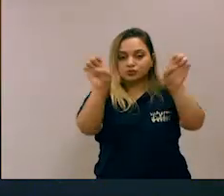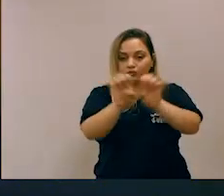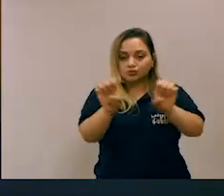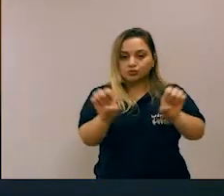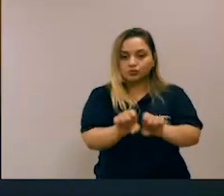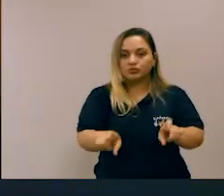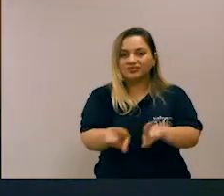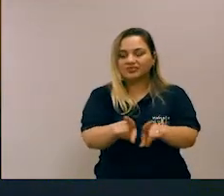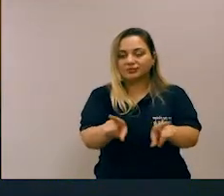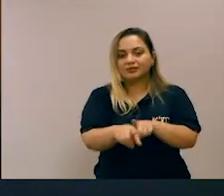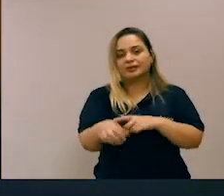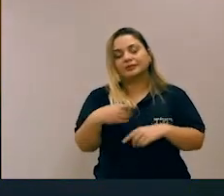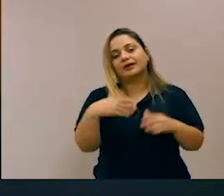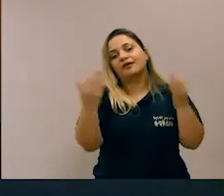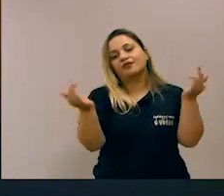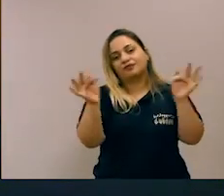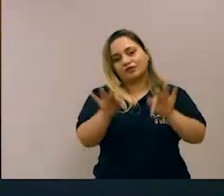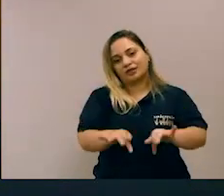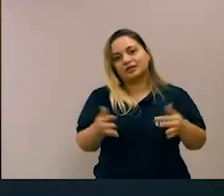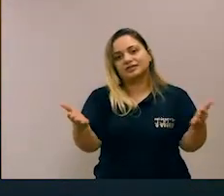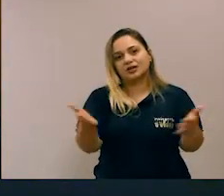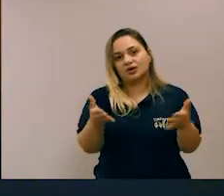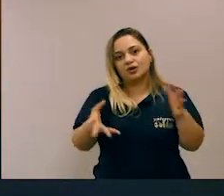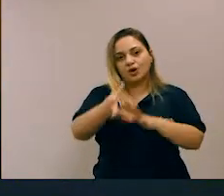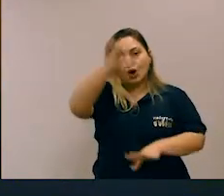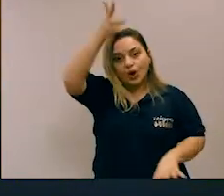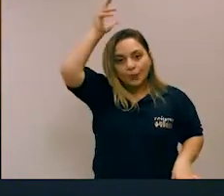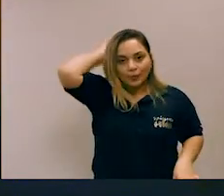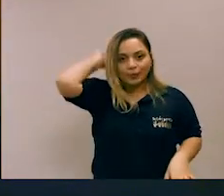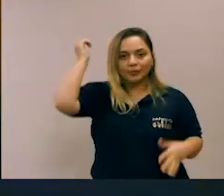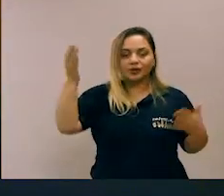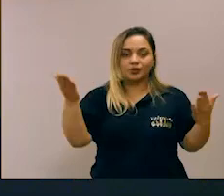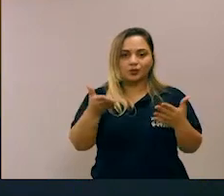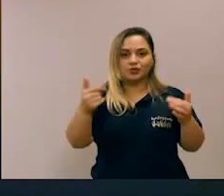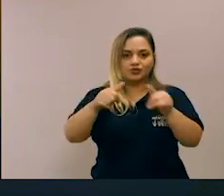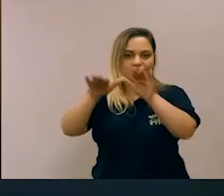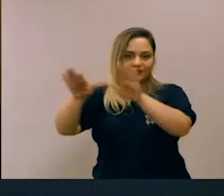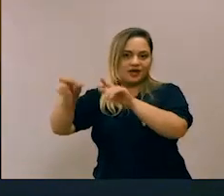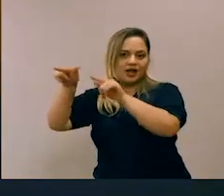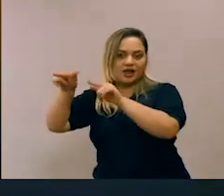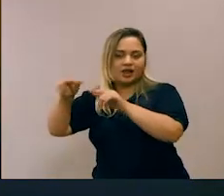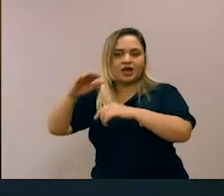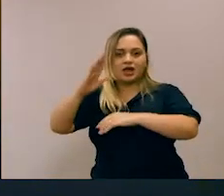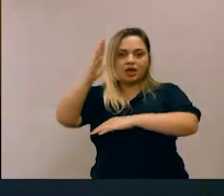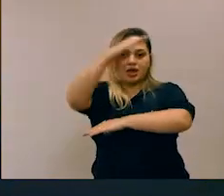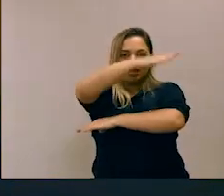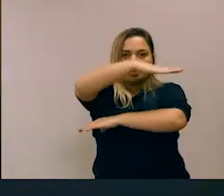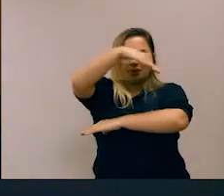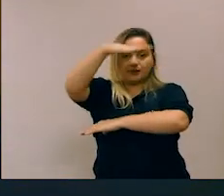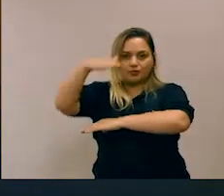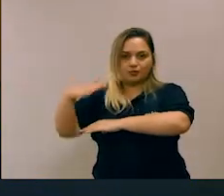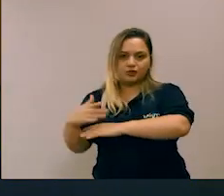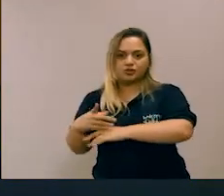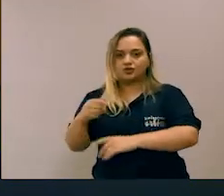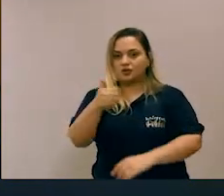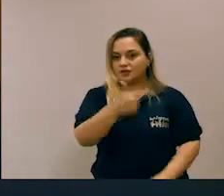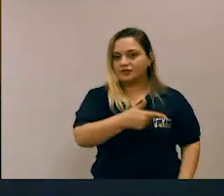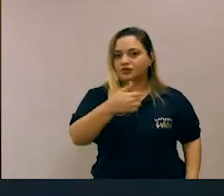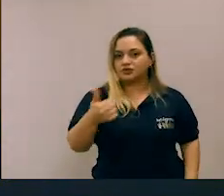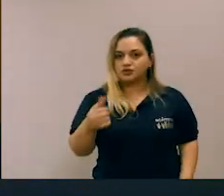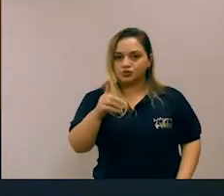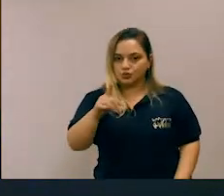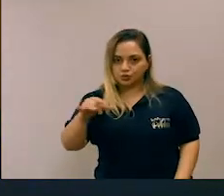and structures. And just to wrap up, I would say that the firefighters worked there